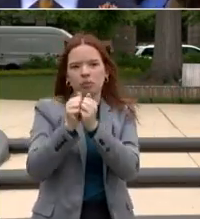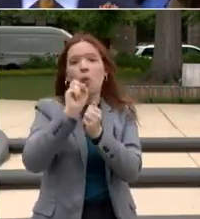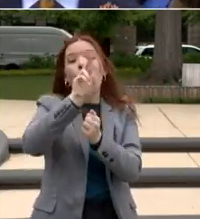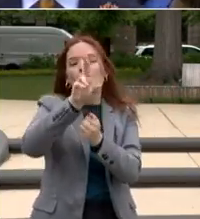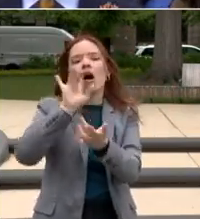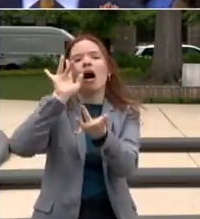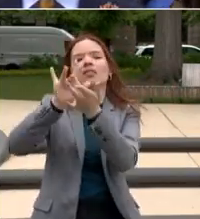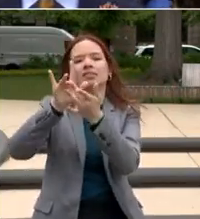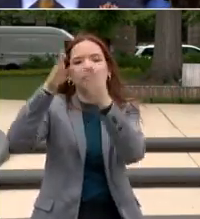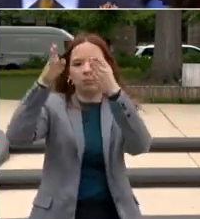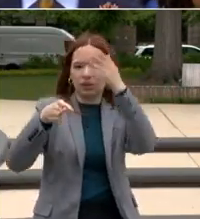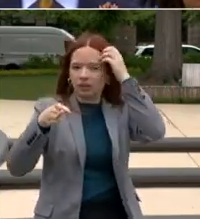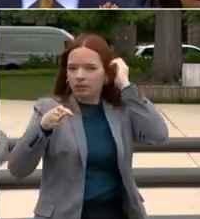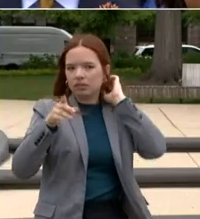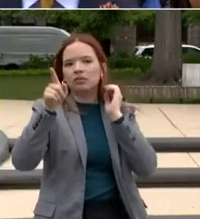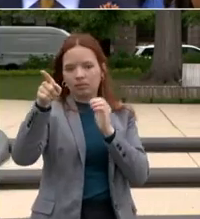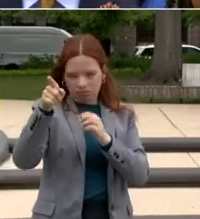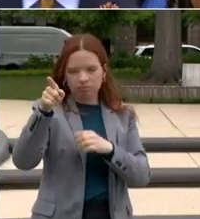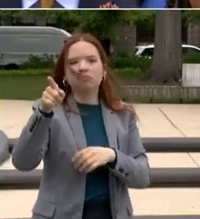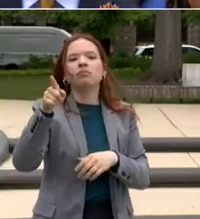of my council colleagues.